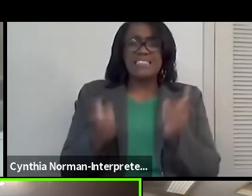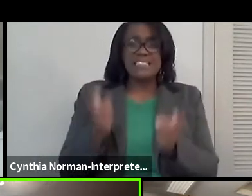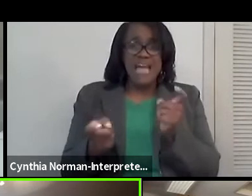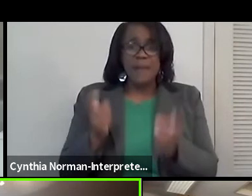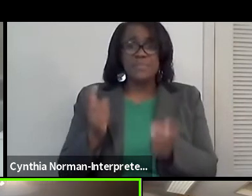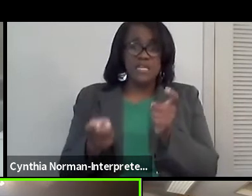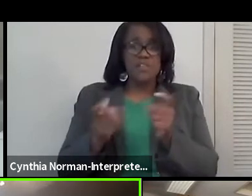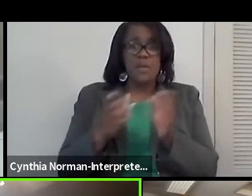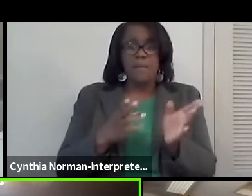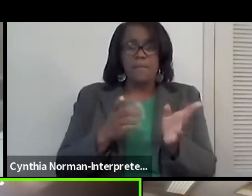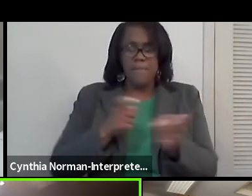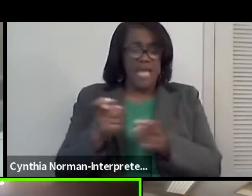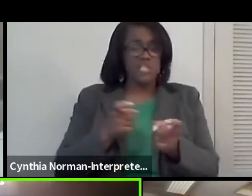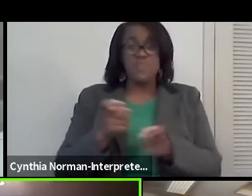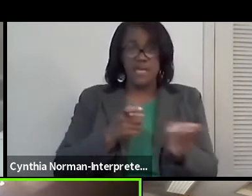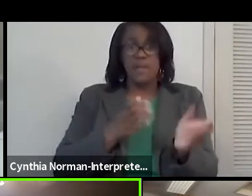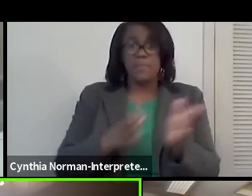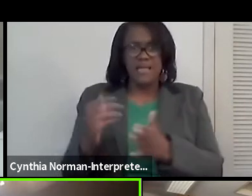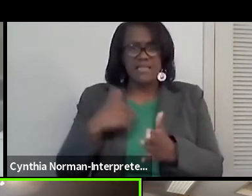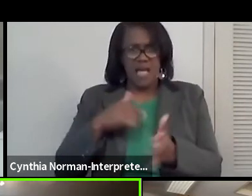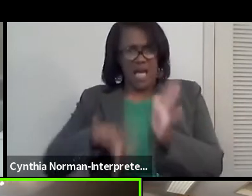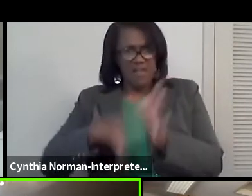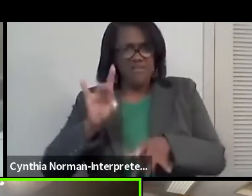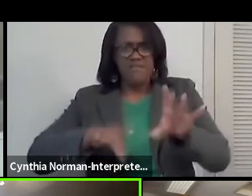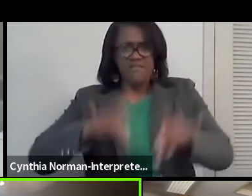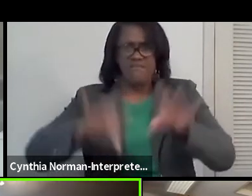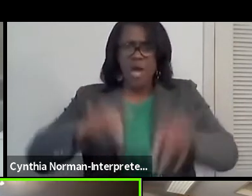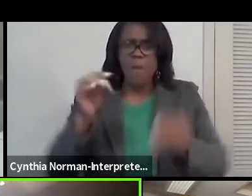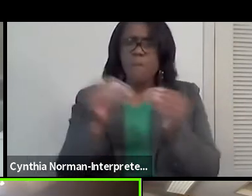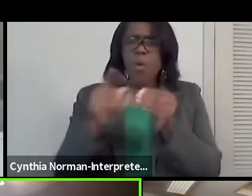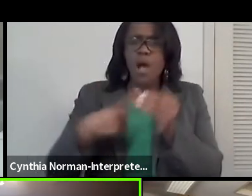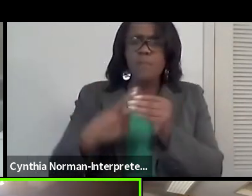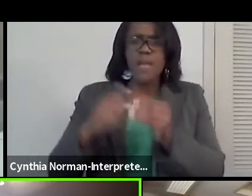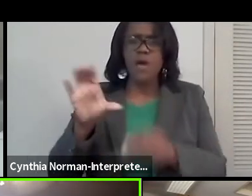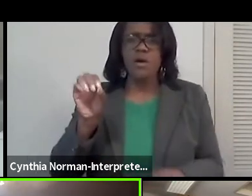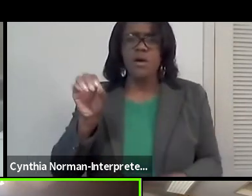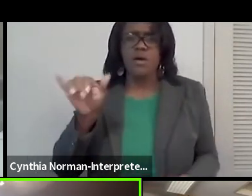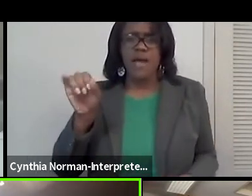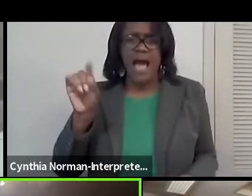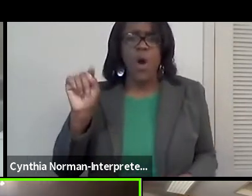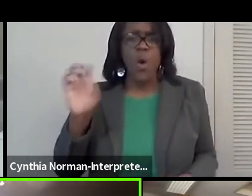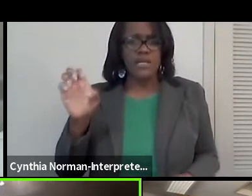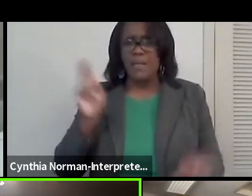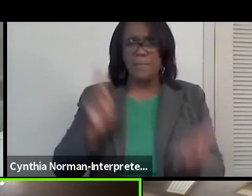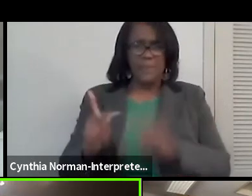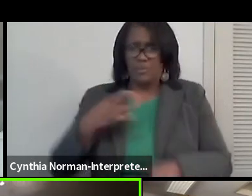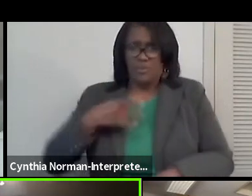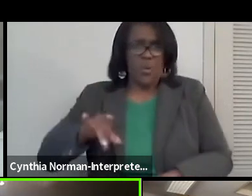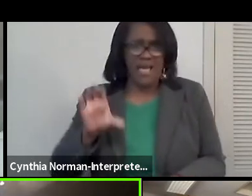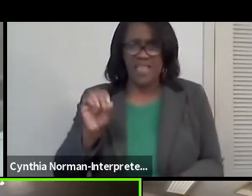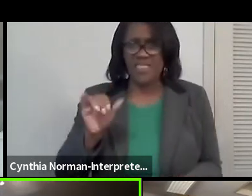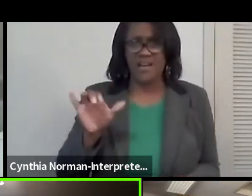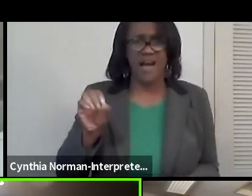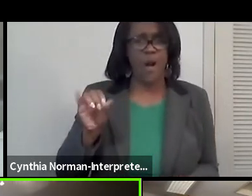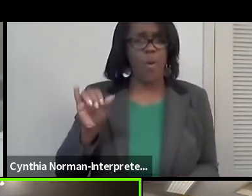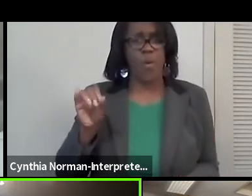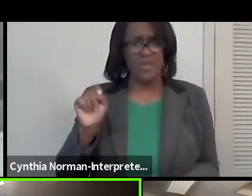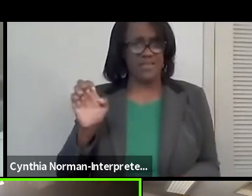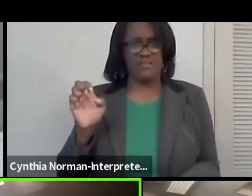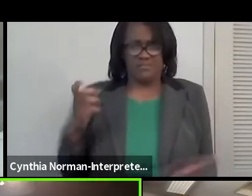plans, I started finding more and more about the coyote and how people really don't like the coyote at all. And